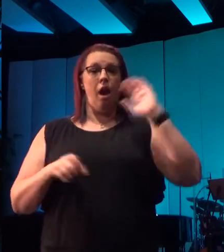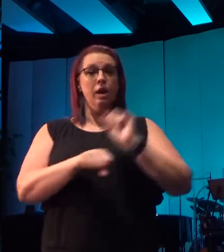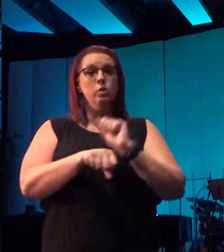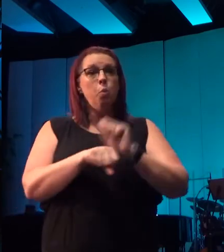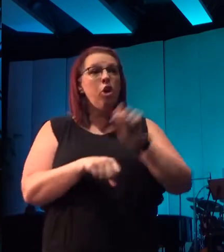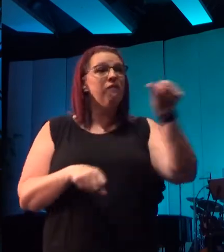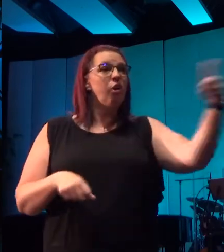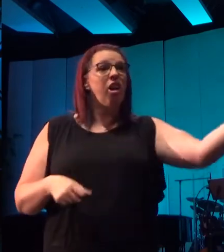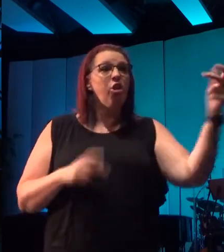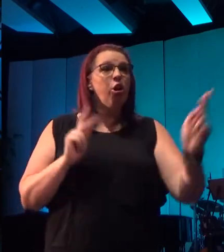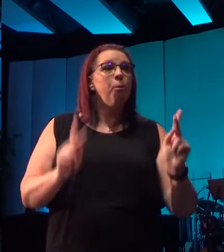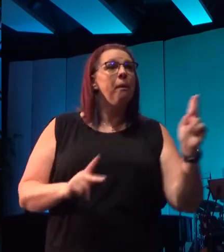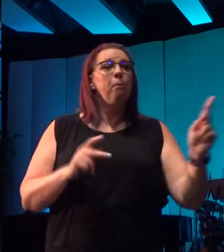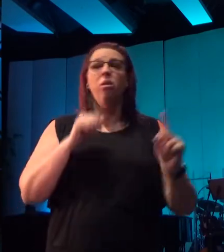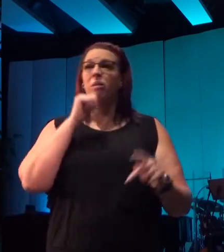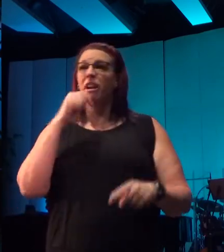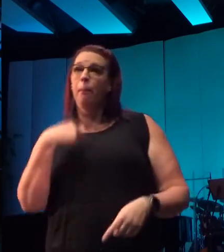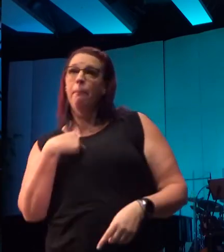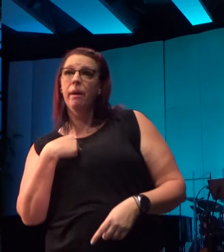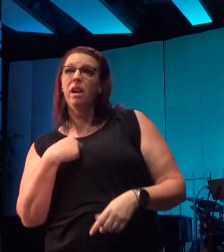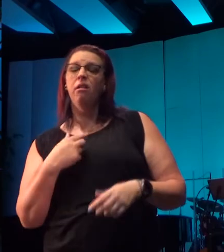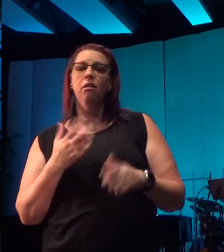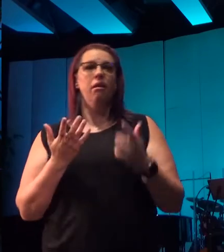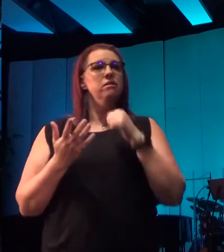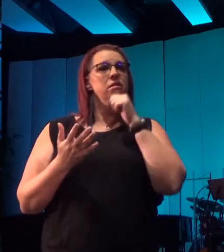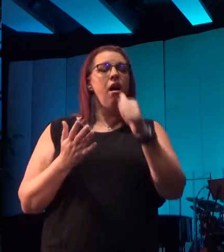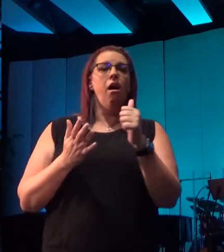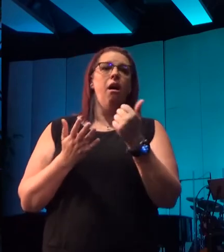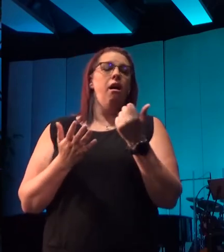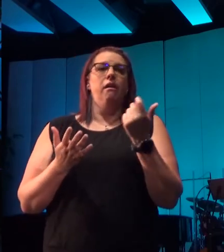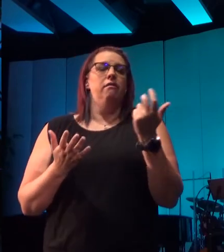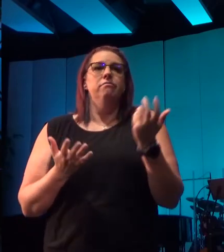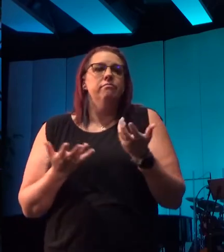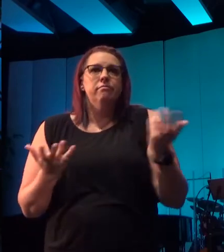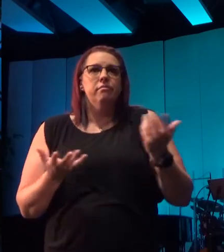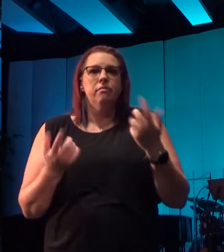others, that the law isn't the law in your case.